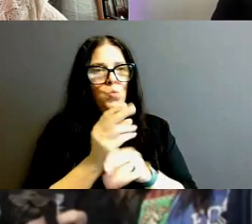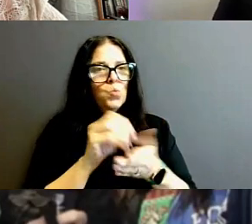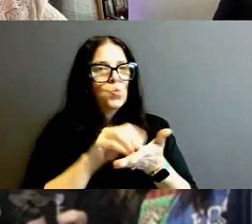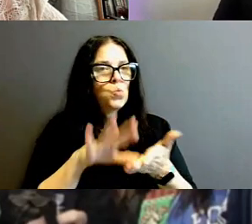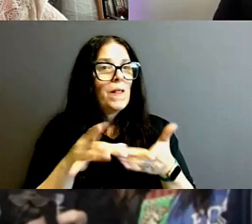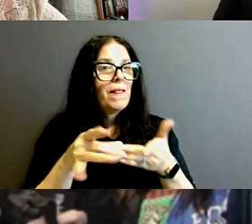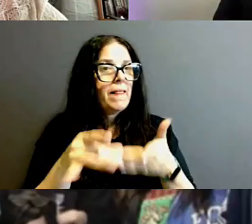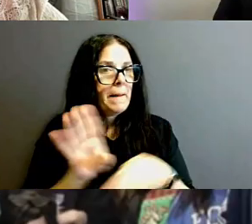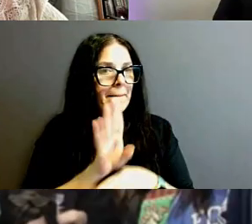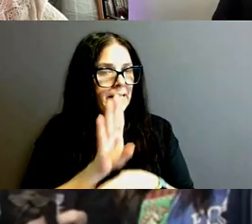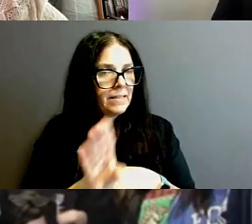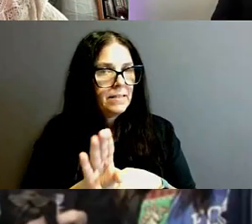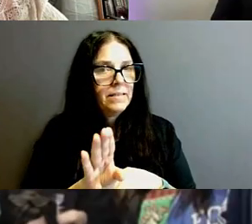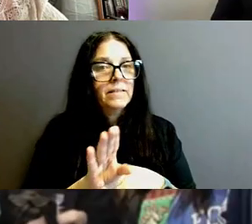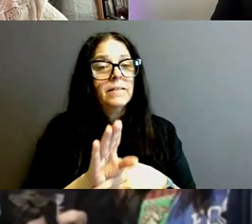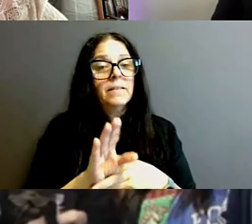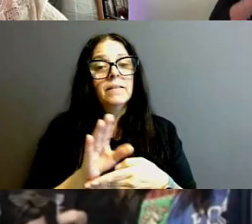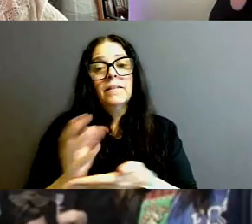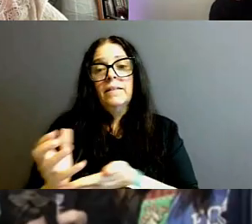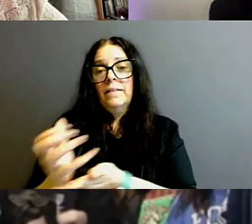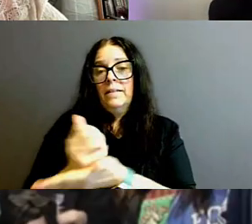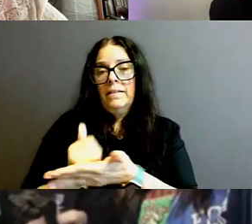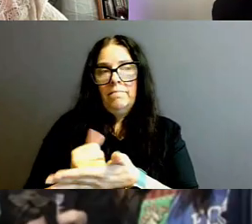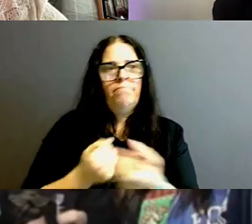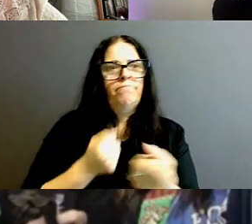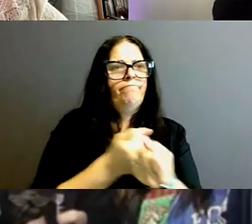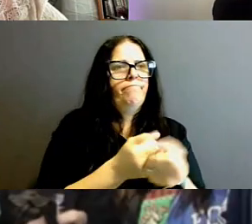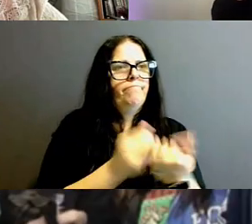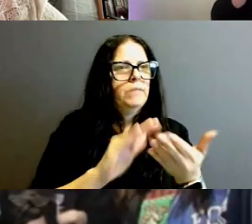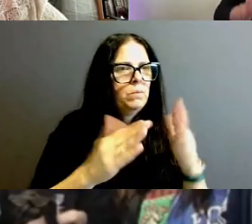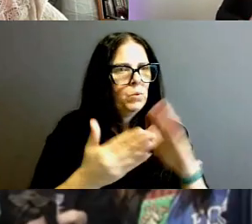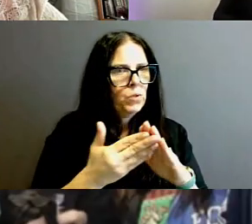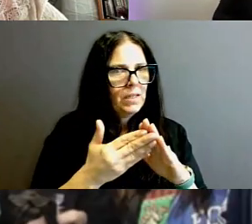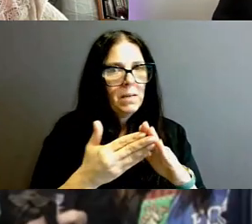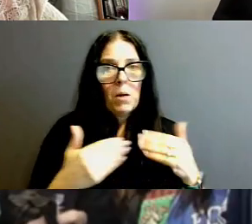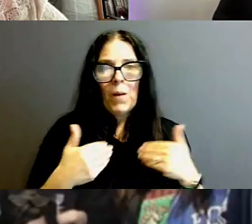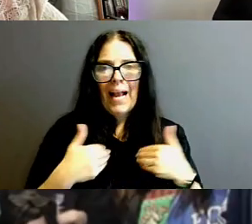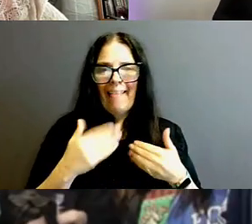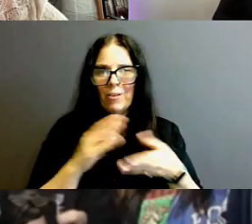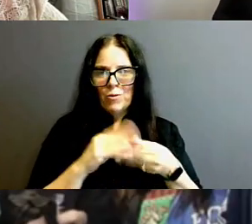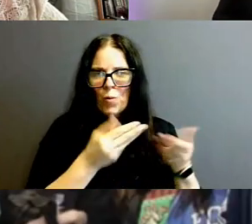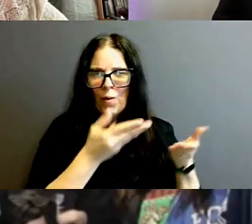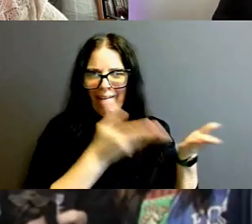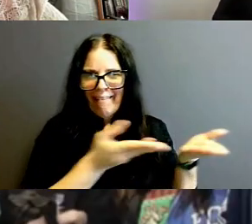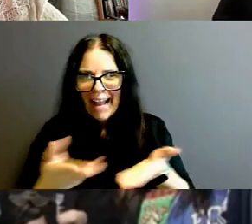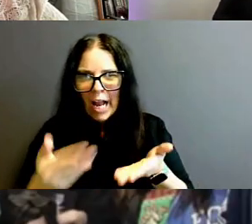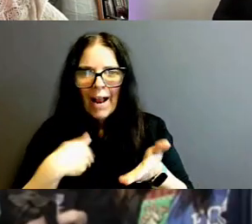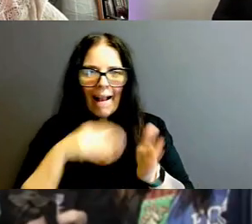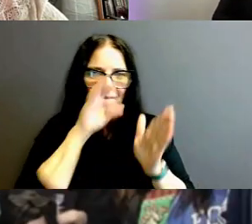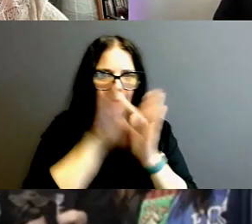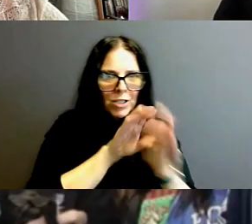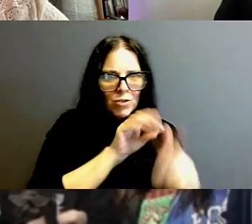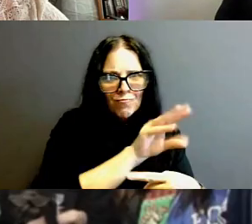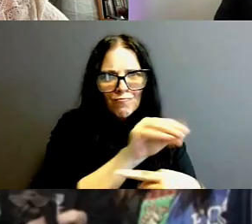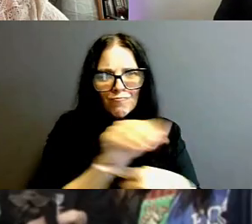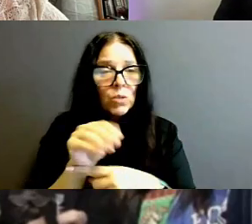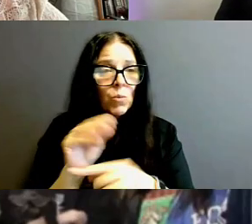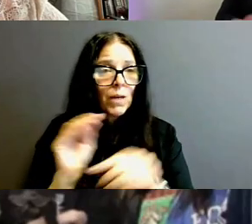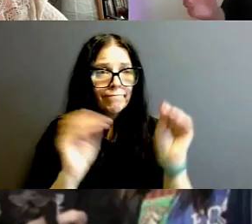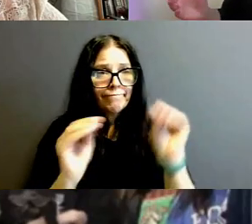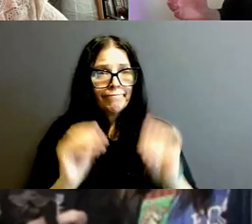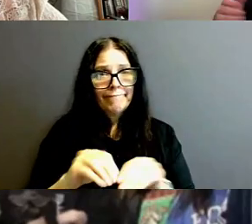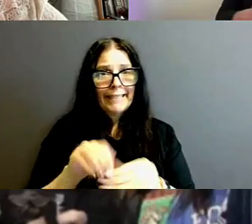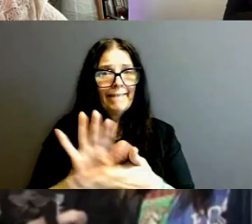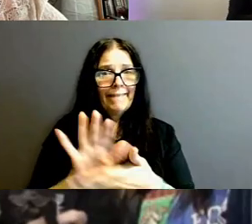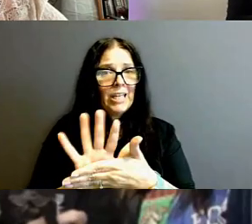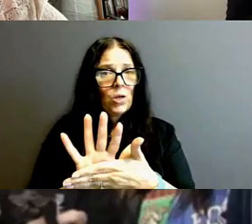business and the profits of it to serve the community. But we had all the stories, we had all the pictures, and we just inserted it into a video.